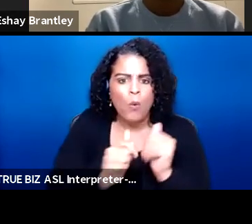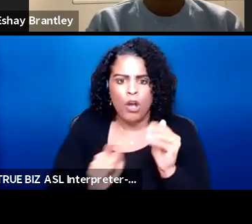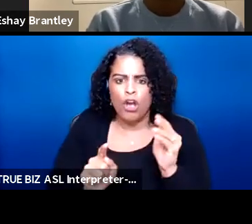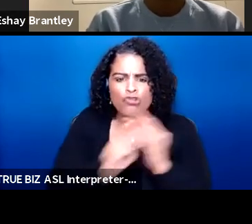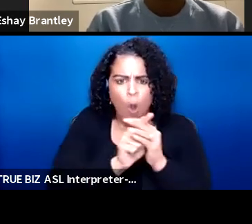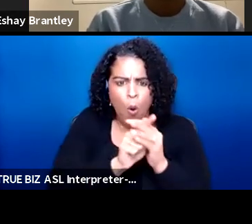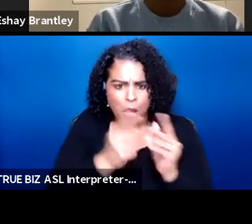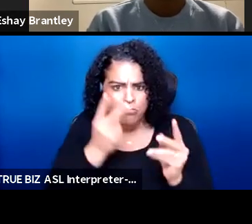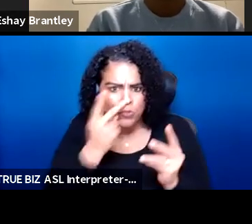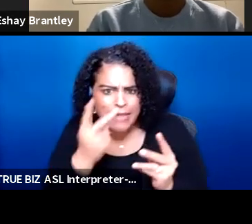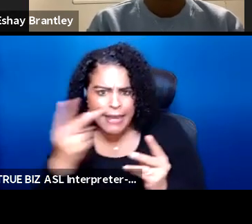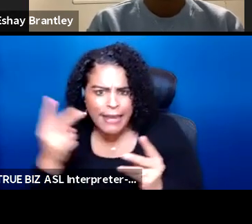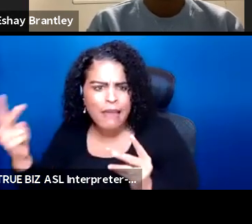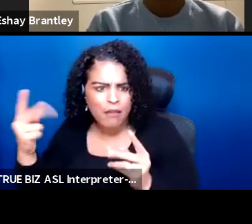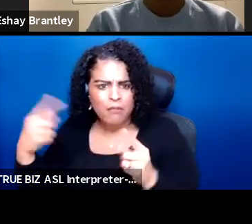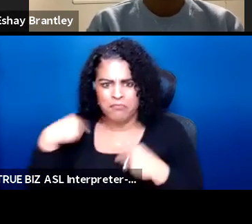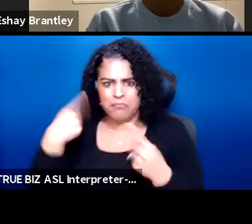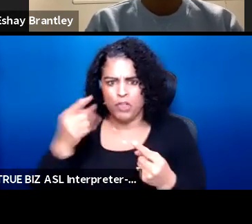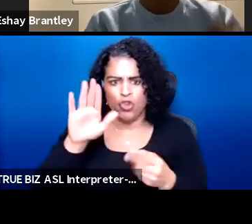your career?